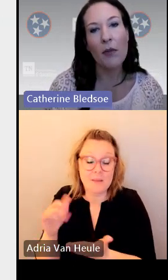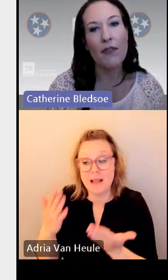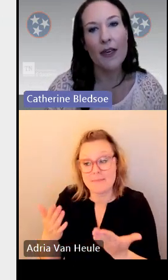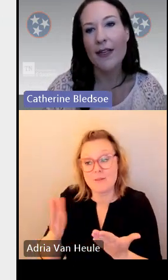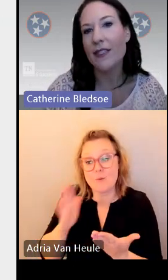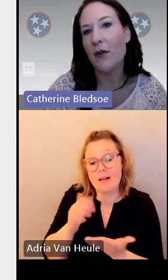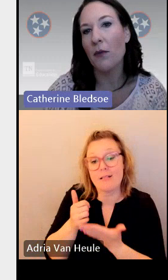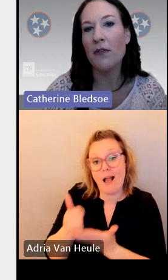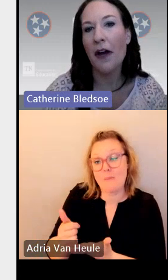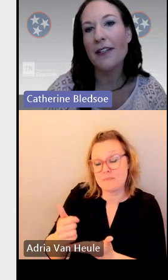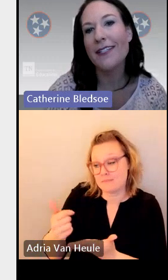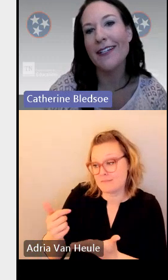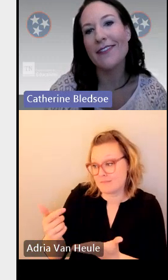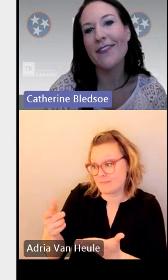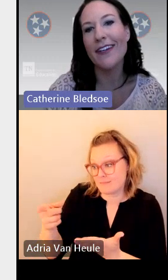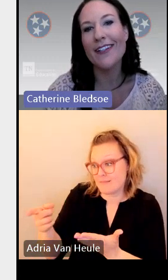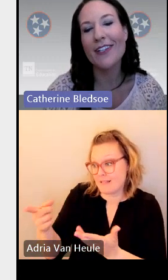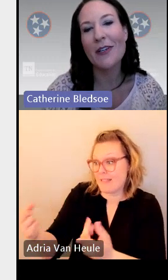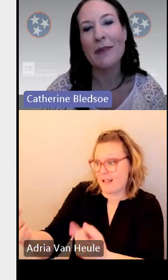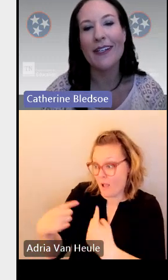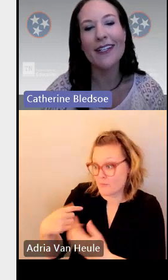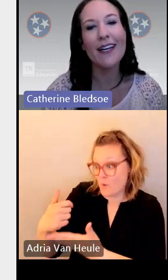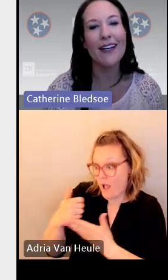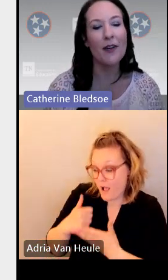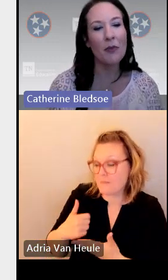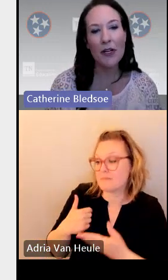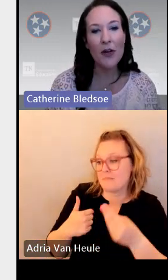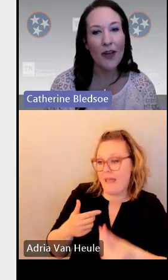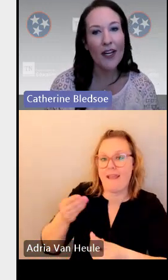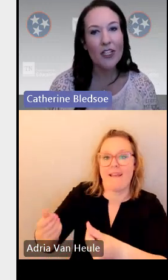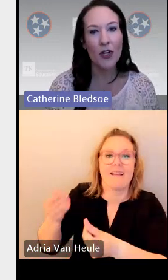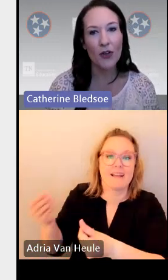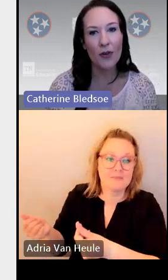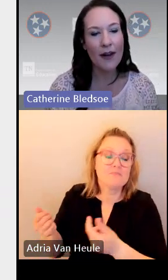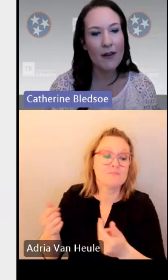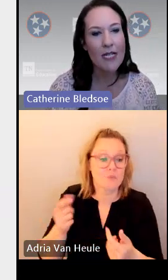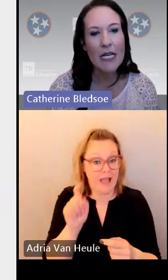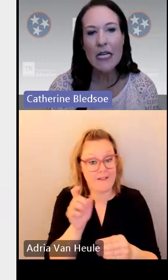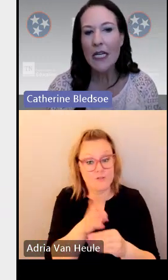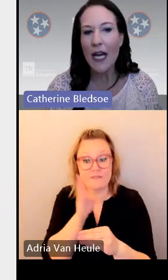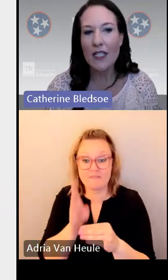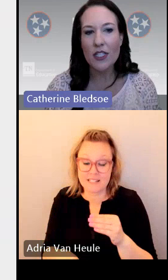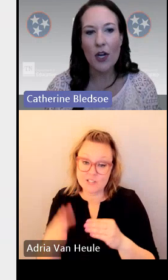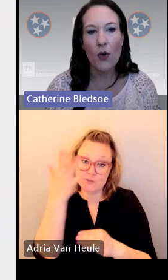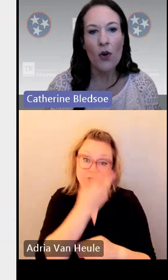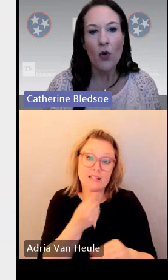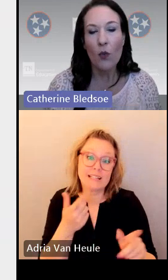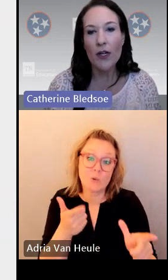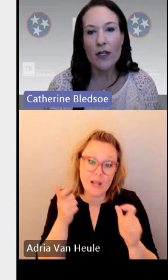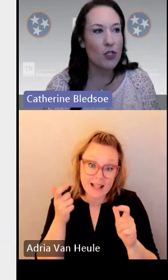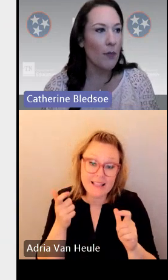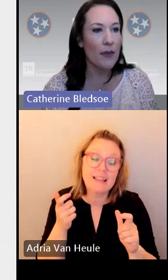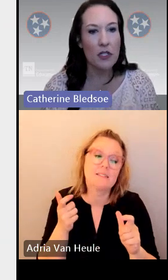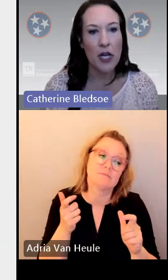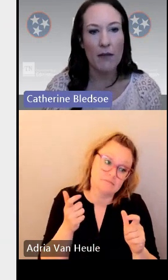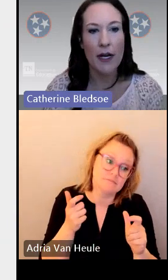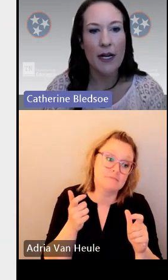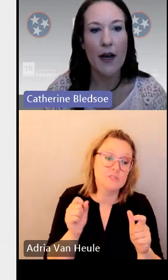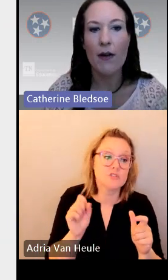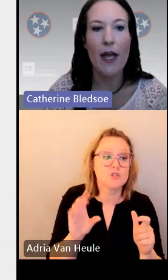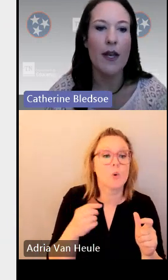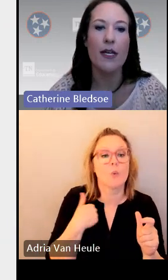have a couple of things that we've got to get finished and completed in a pretty quick turnaround. And so we're going to drop in